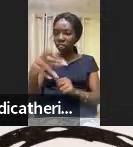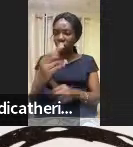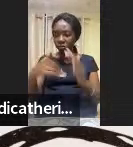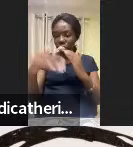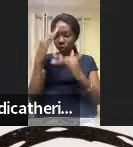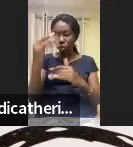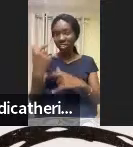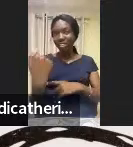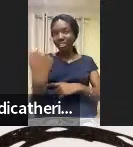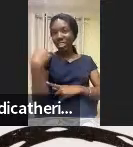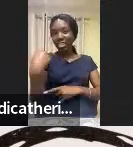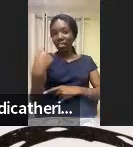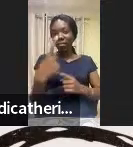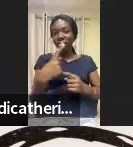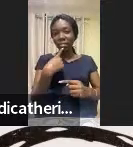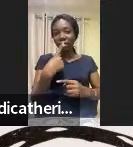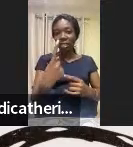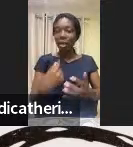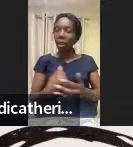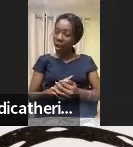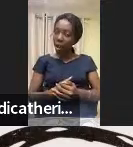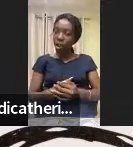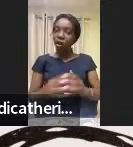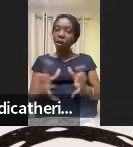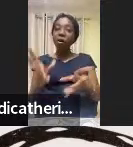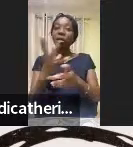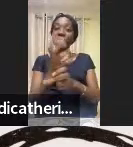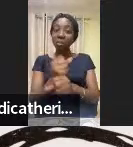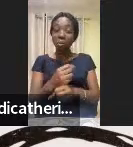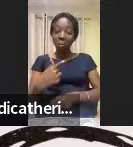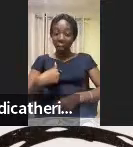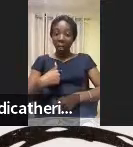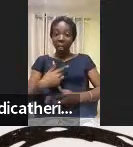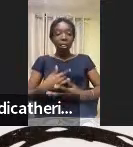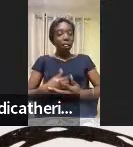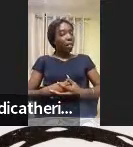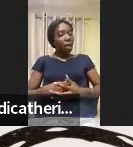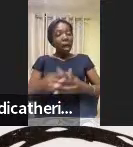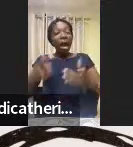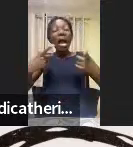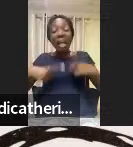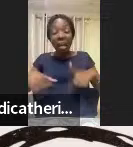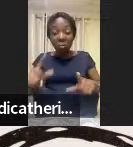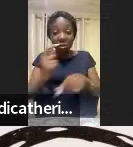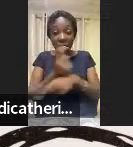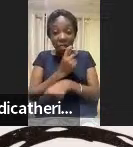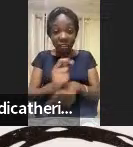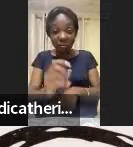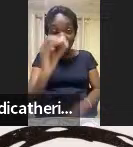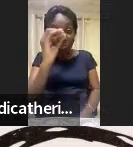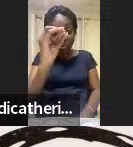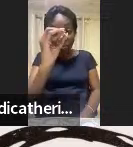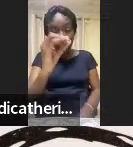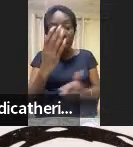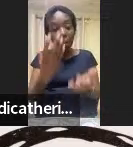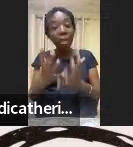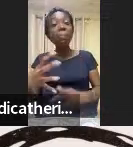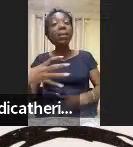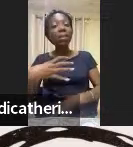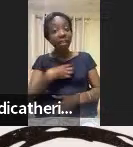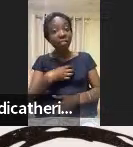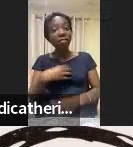that the organization cannot allow you to attend training unless you take leave, and that leave